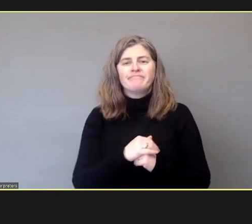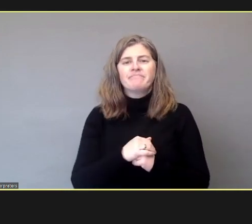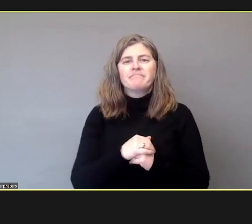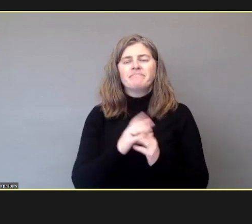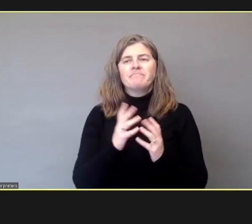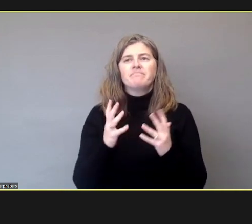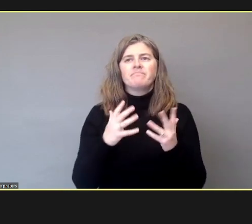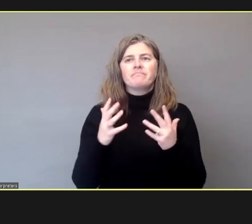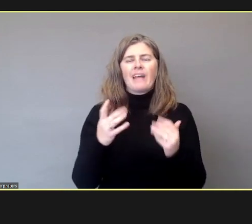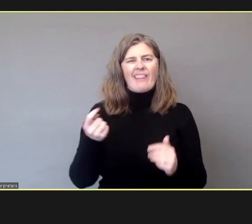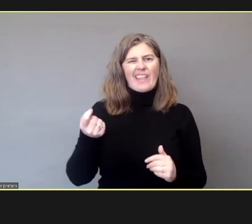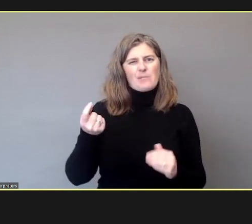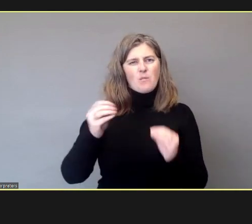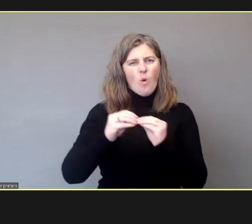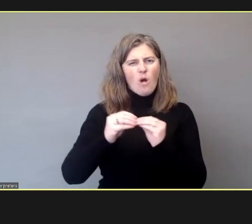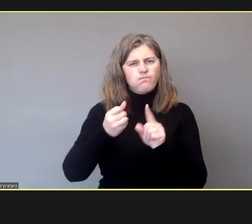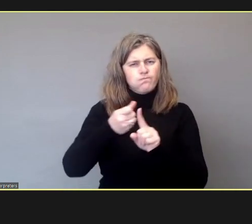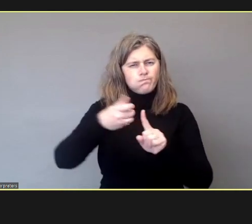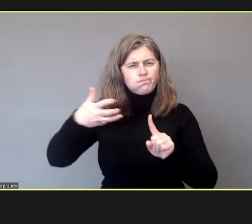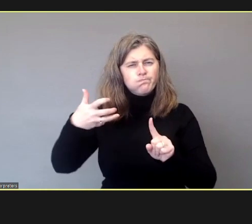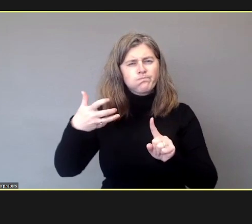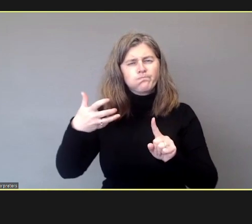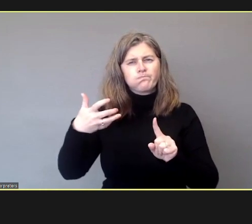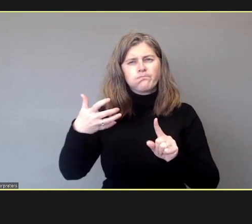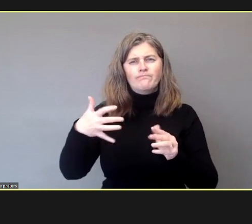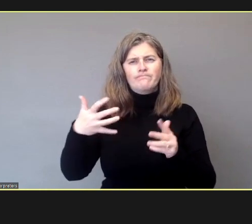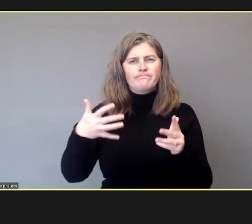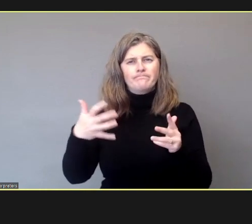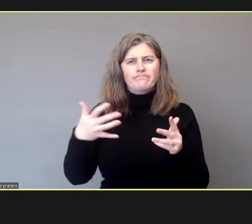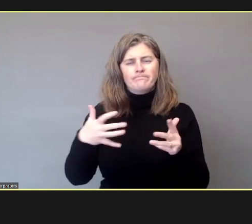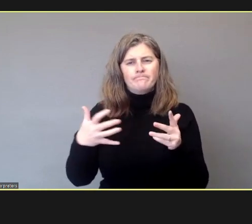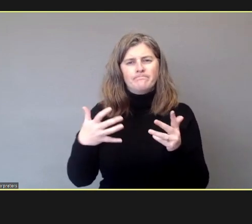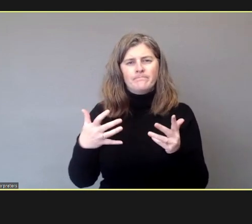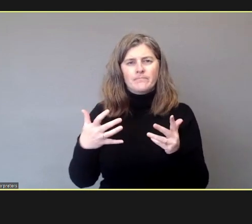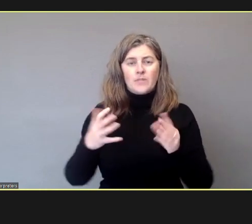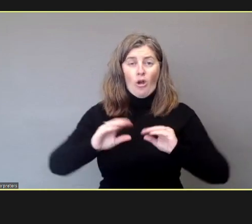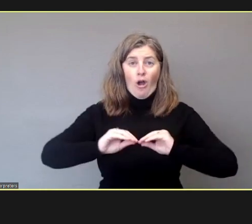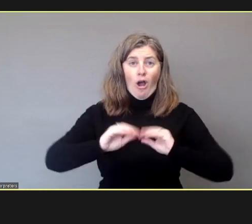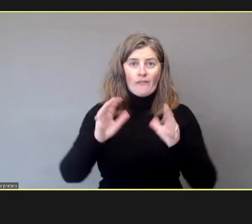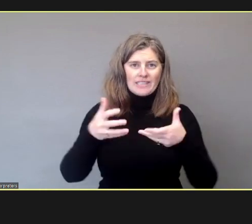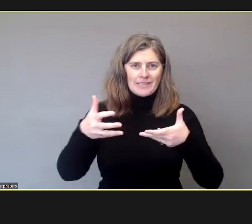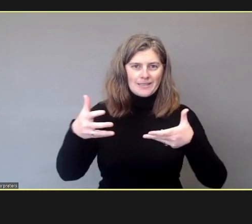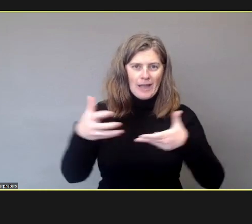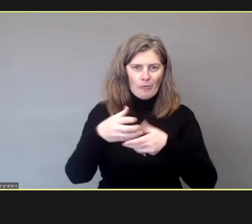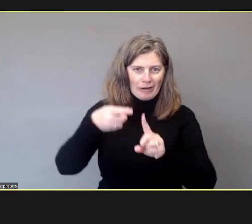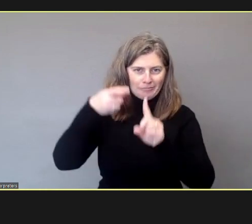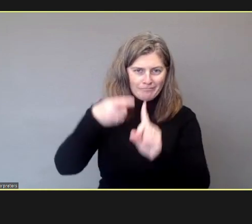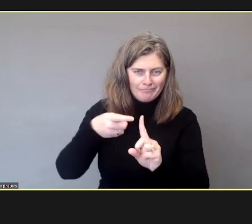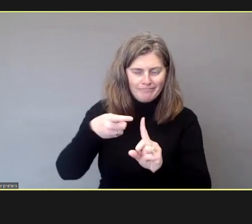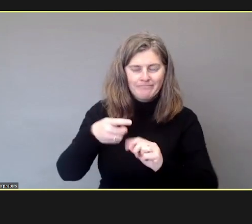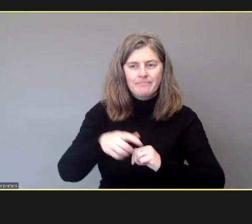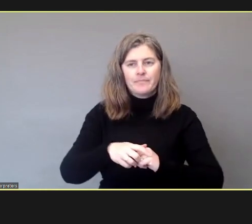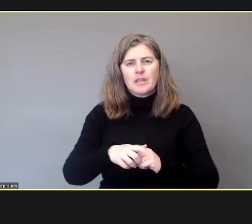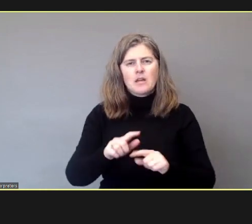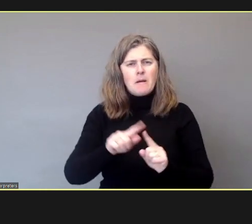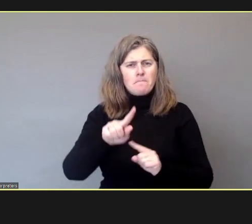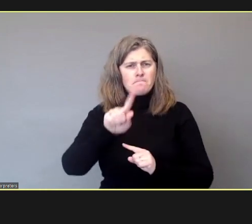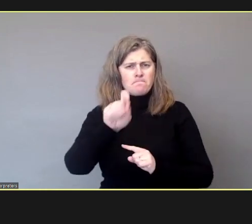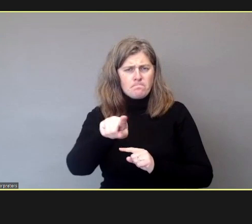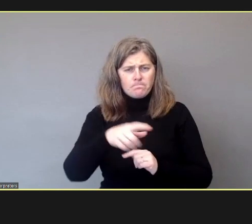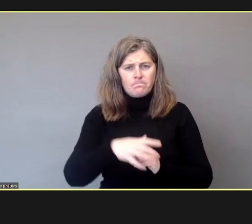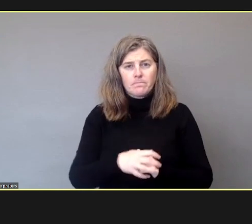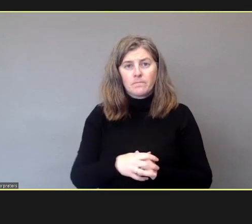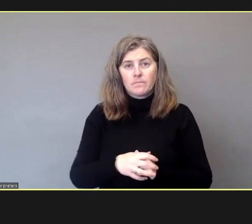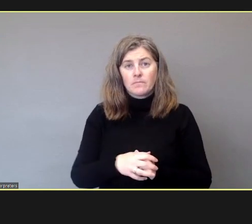a little bit more of, this is kind of the obvious summary question, I feel, but just to ask it, are